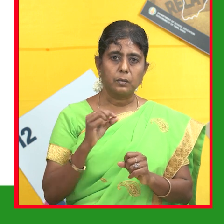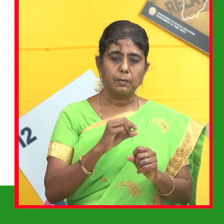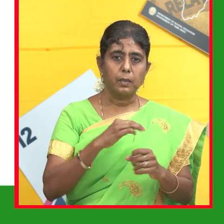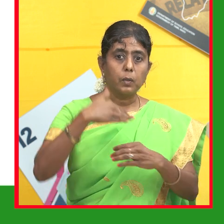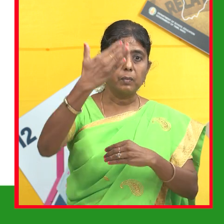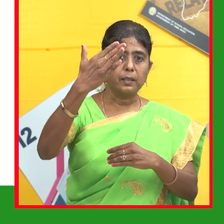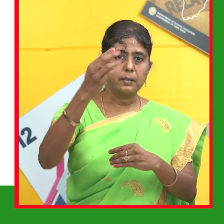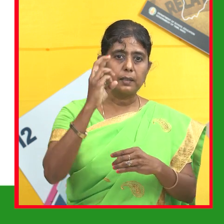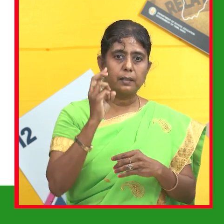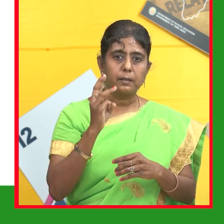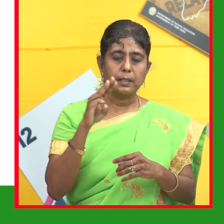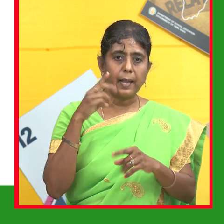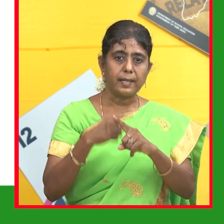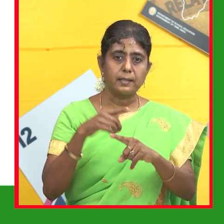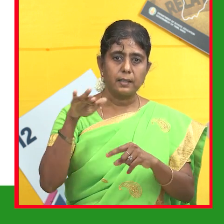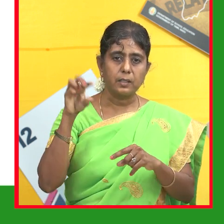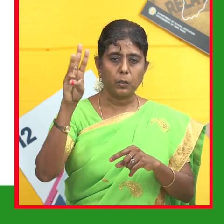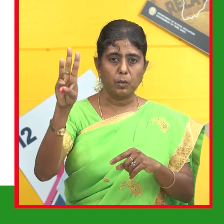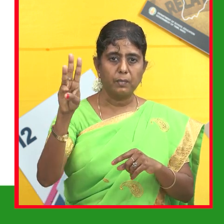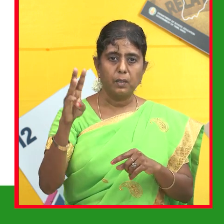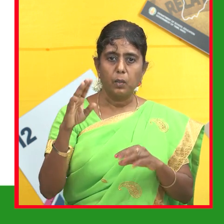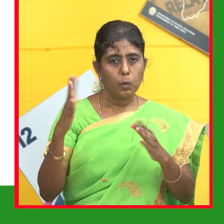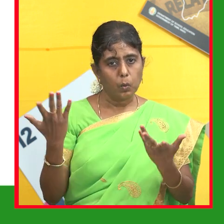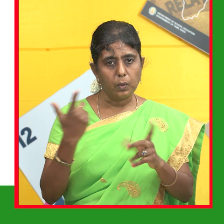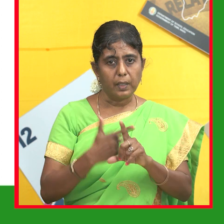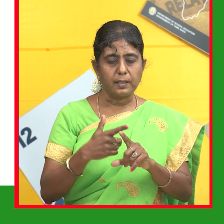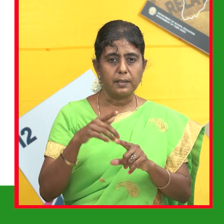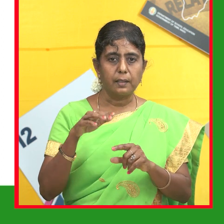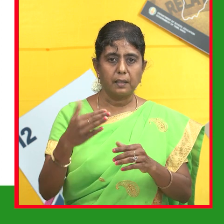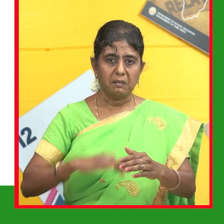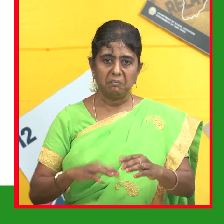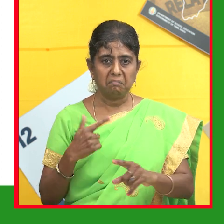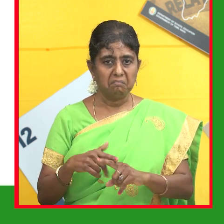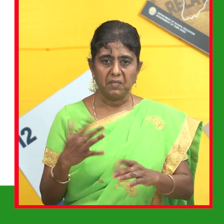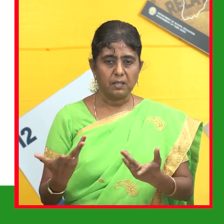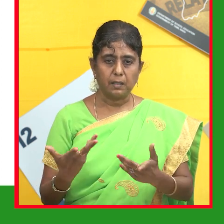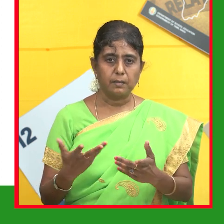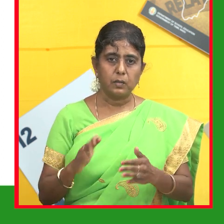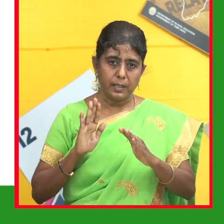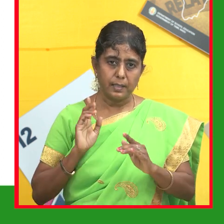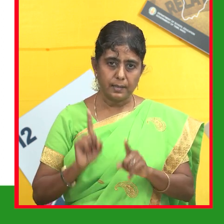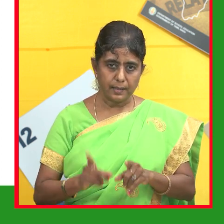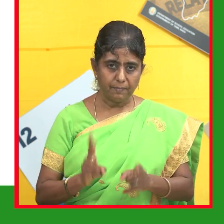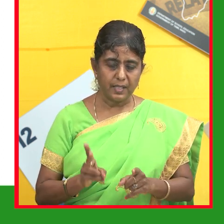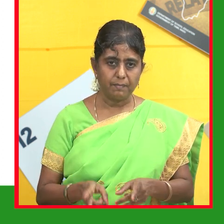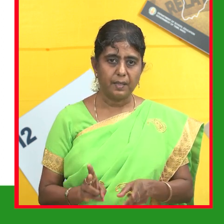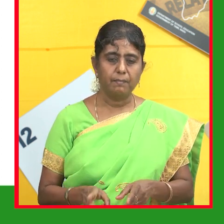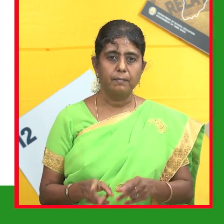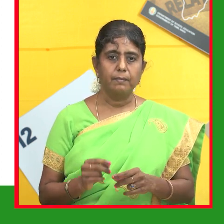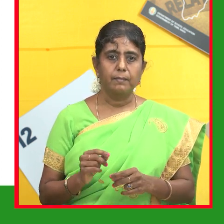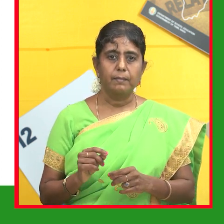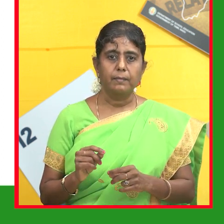So in the numerator we have x and z cube. So no x and z in the denominator. That's why we can kept as it